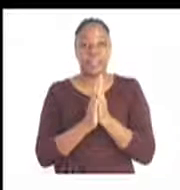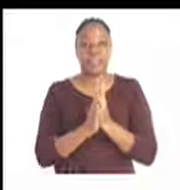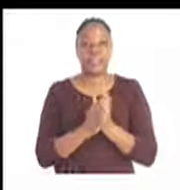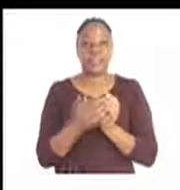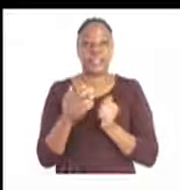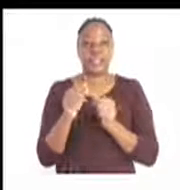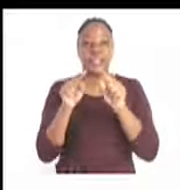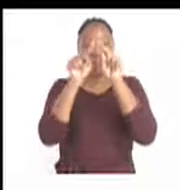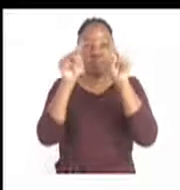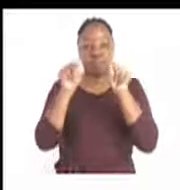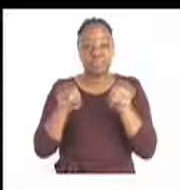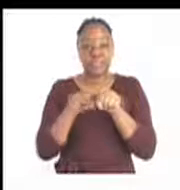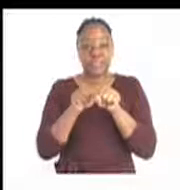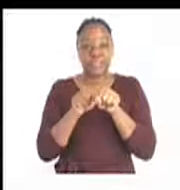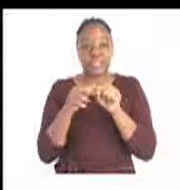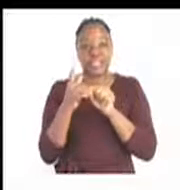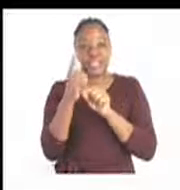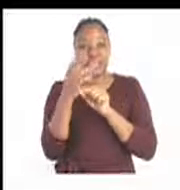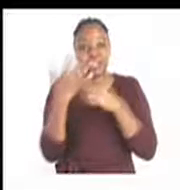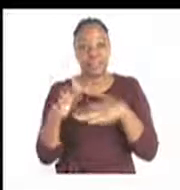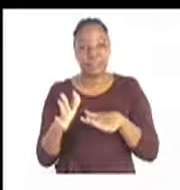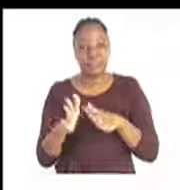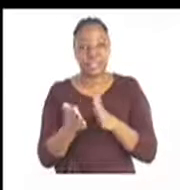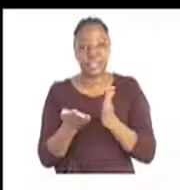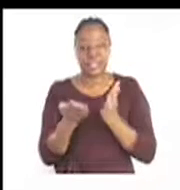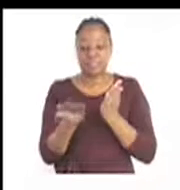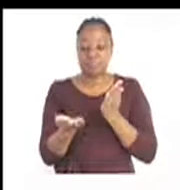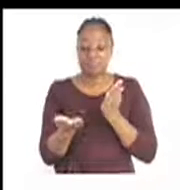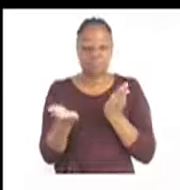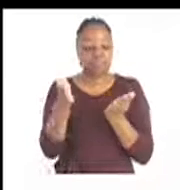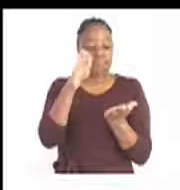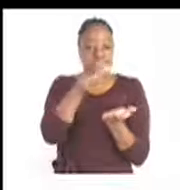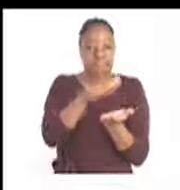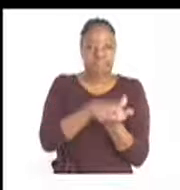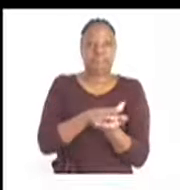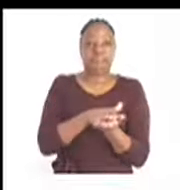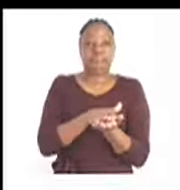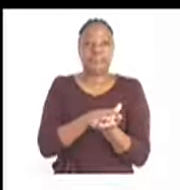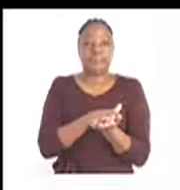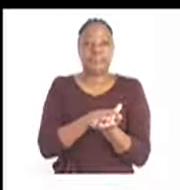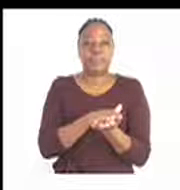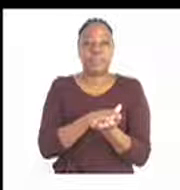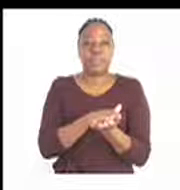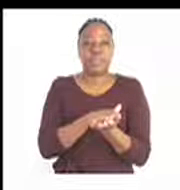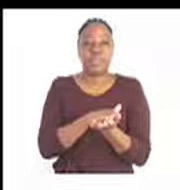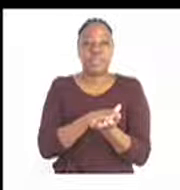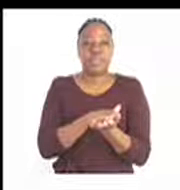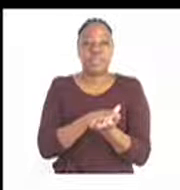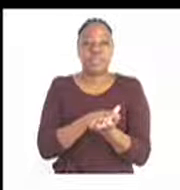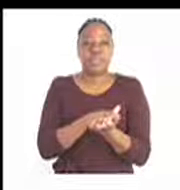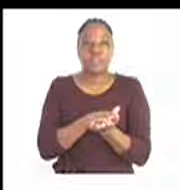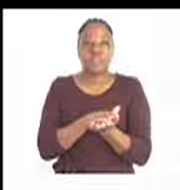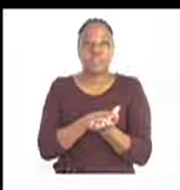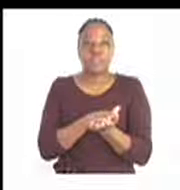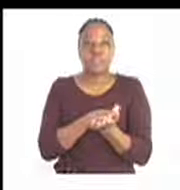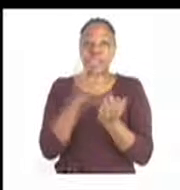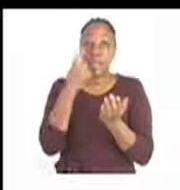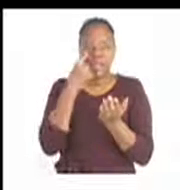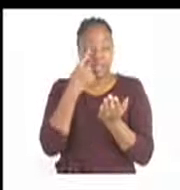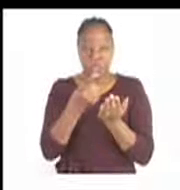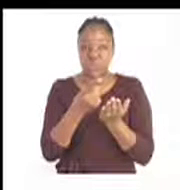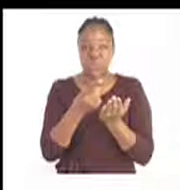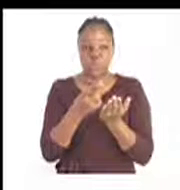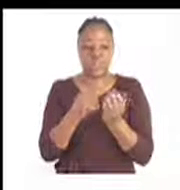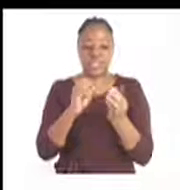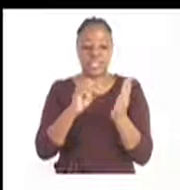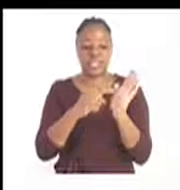card that you cut out face down in a pile. When it means face down, it means that you cannot see the cards